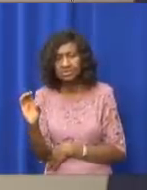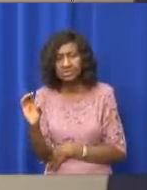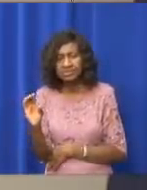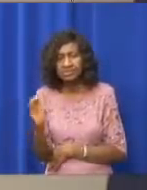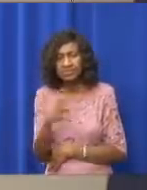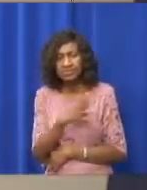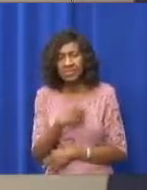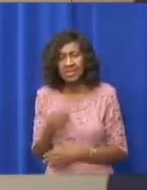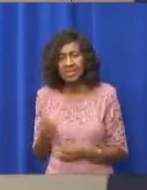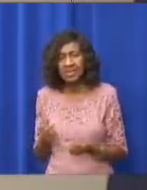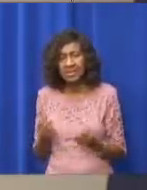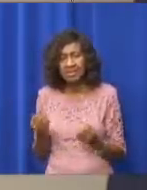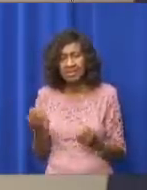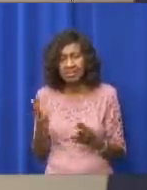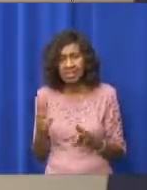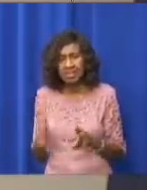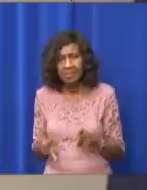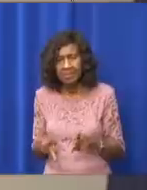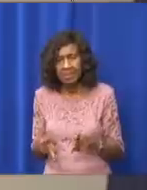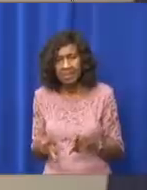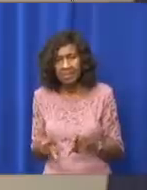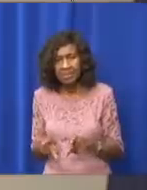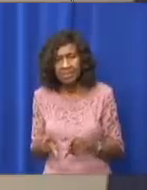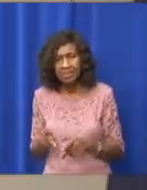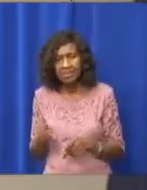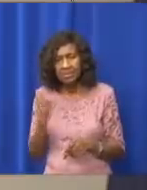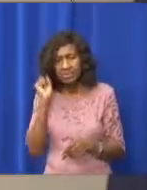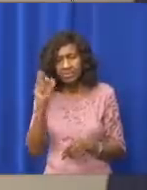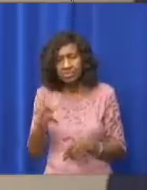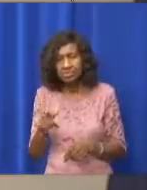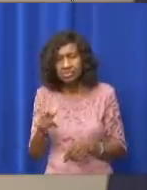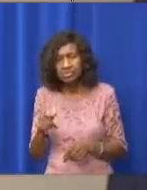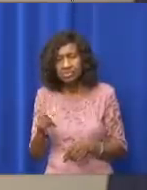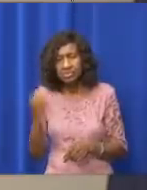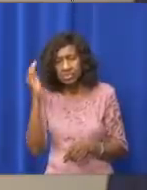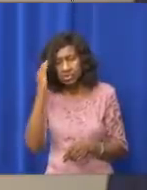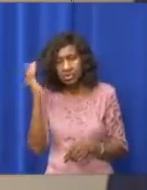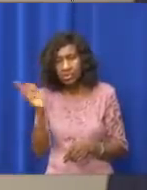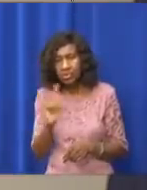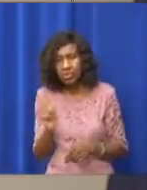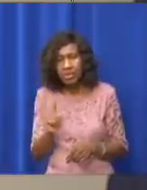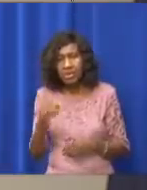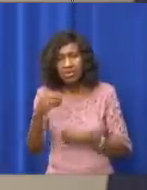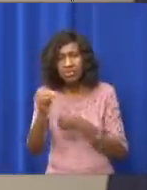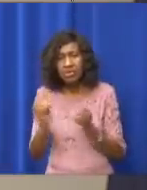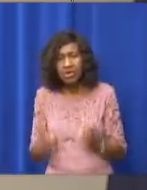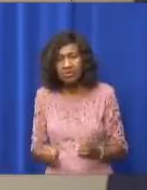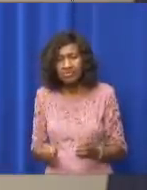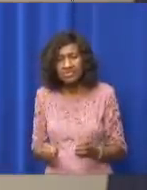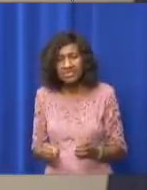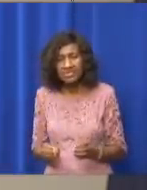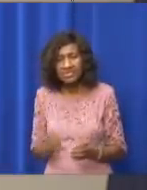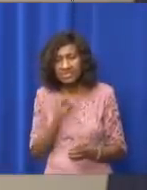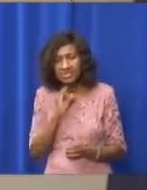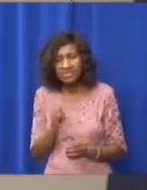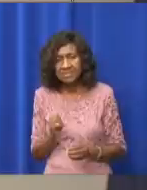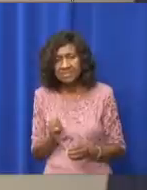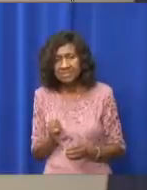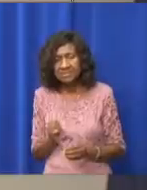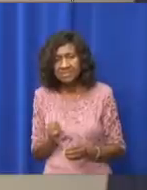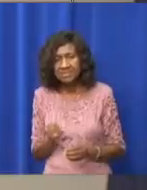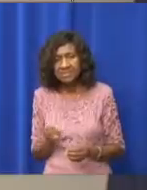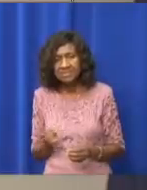most persons should know where their district MLA office is. They should all have an office somewhere in their